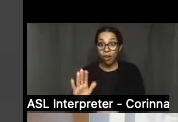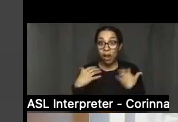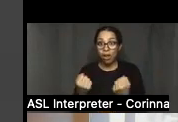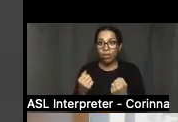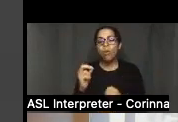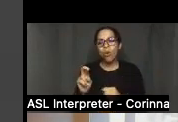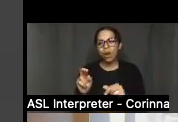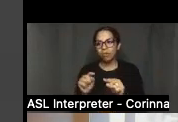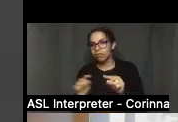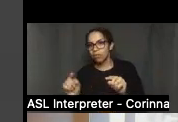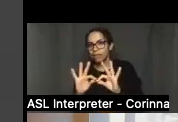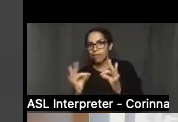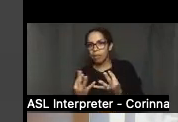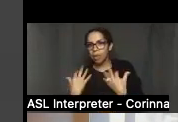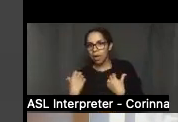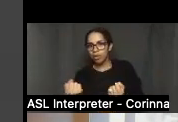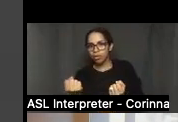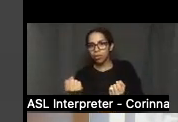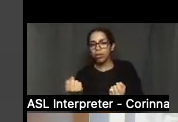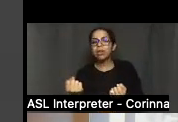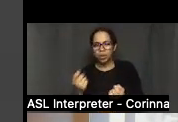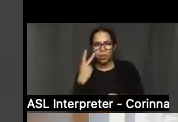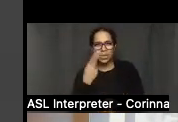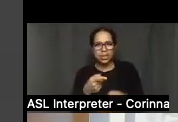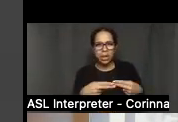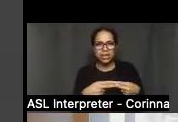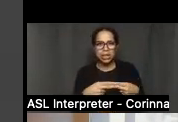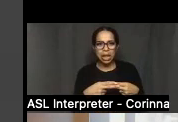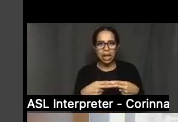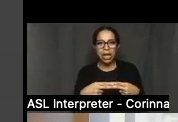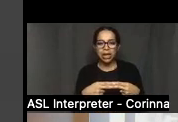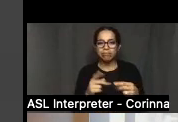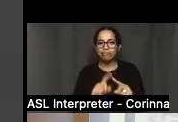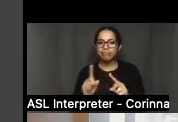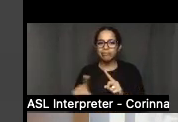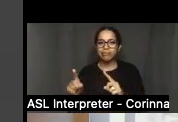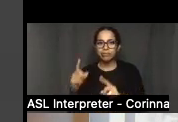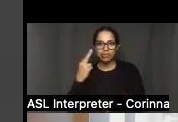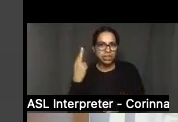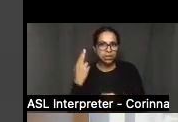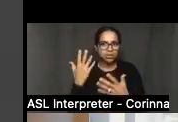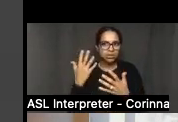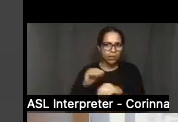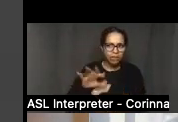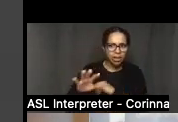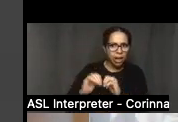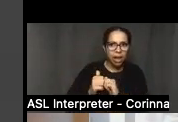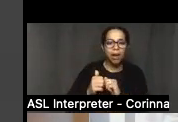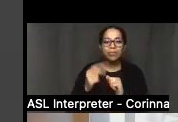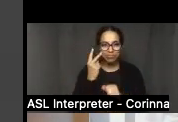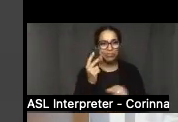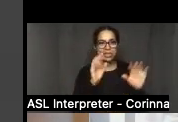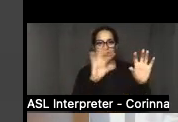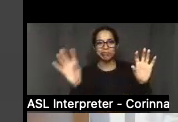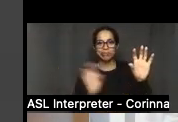health. And you can see on the slide some of the impacts, some of the effects that individuals